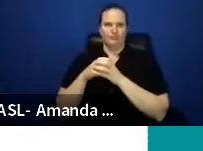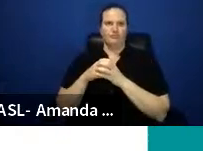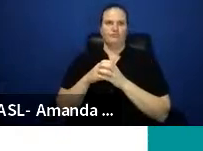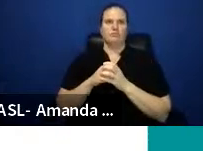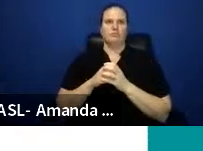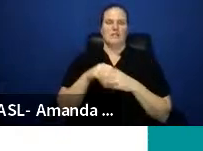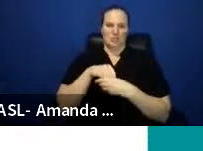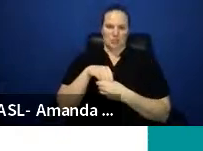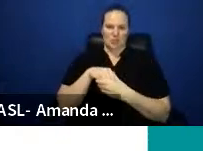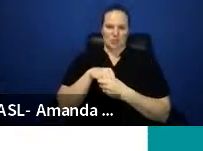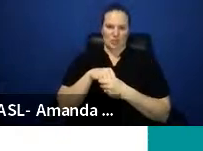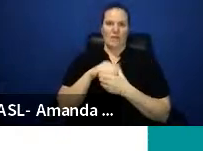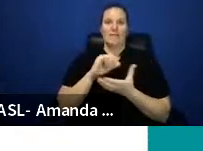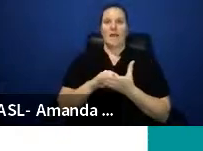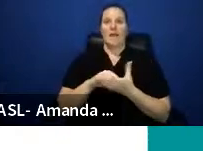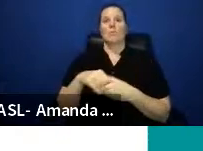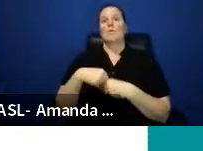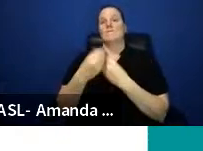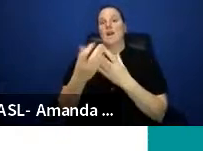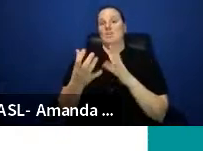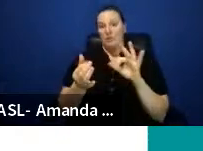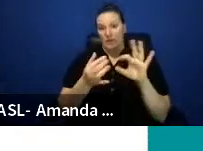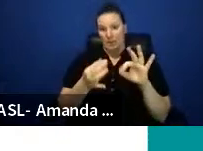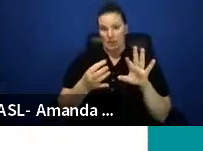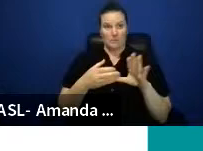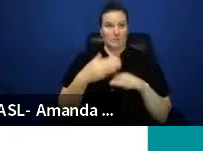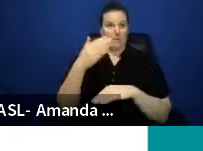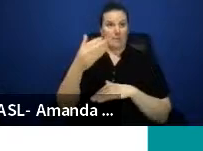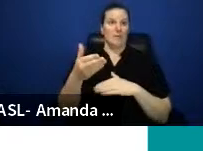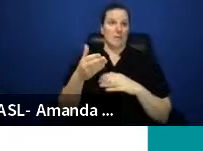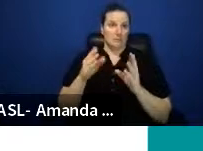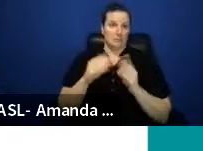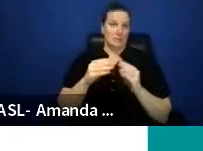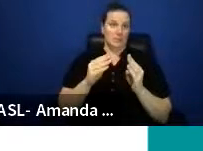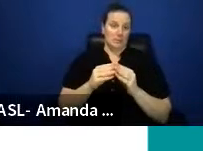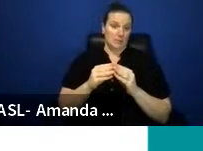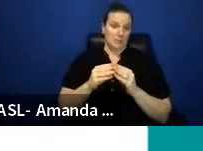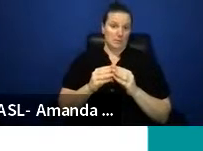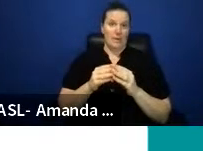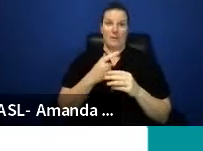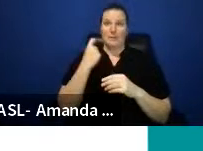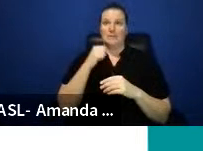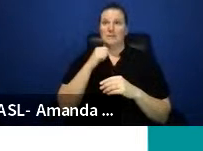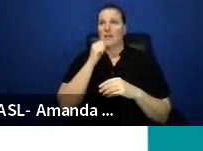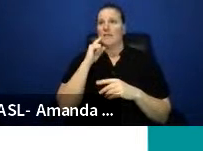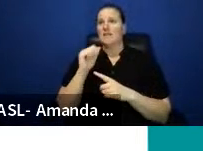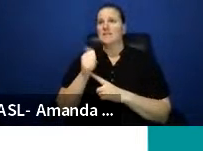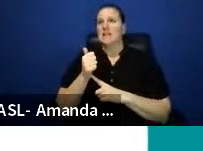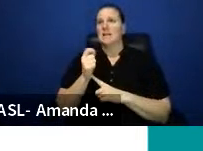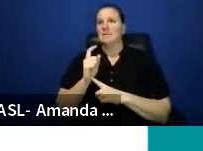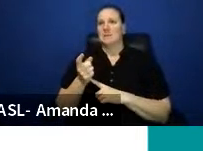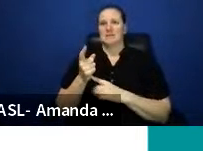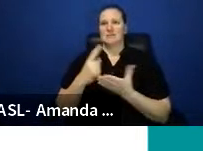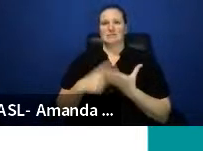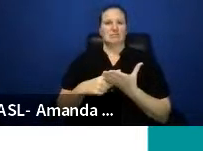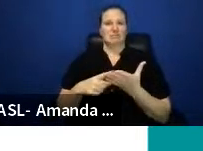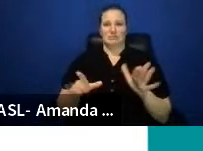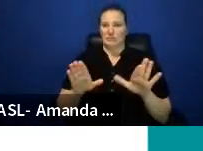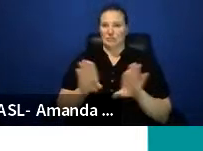internally, and then we can provide you the feedback, maybe at the next meeting, because I don't think in 10 minutes we can do it today.